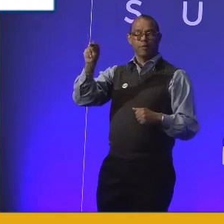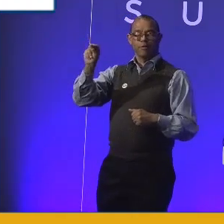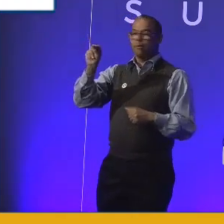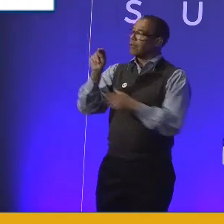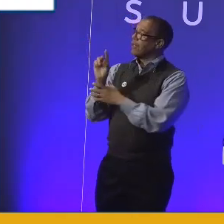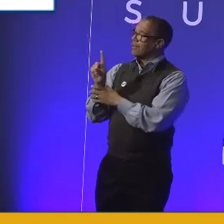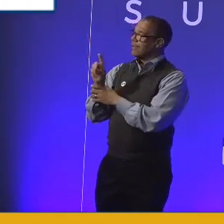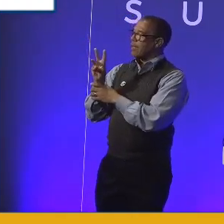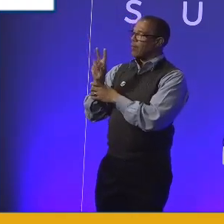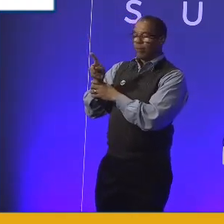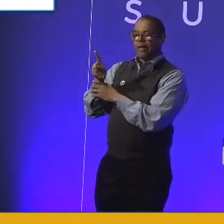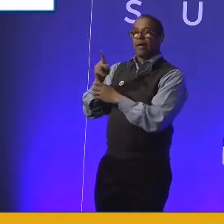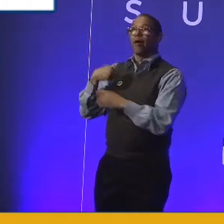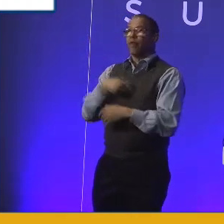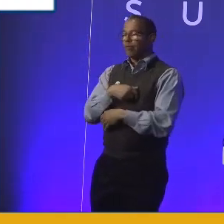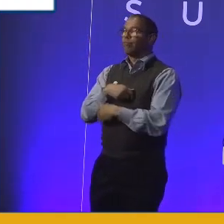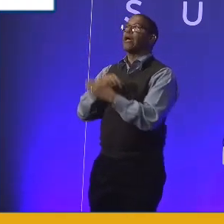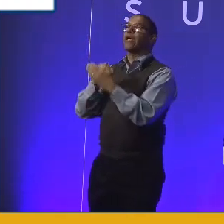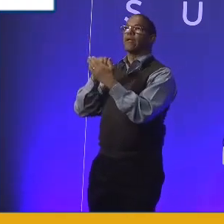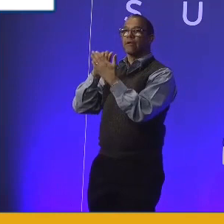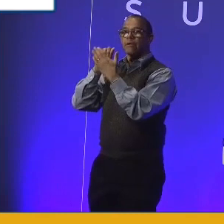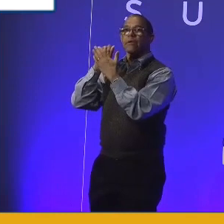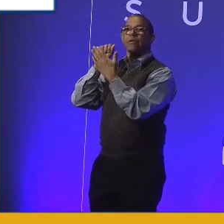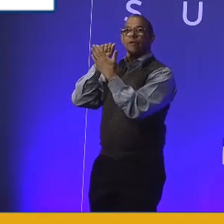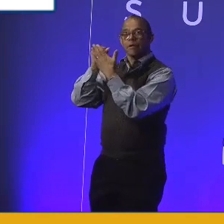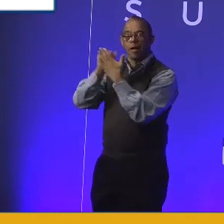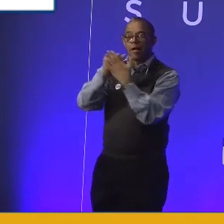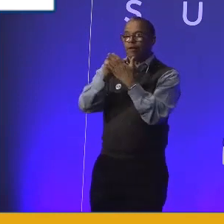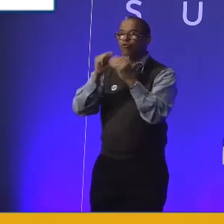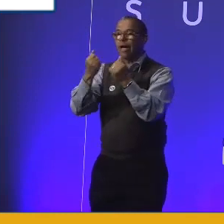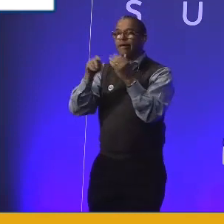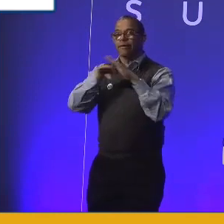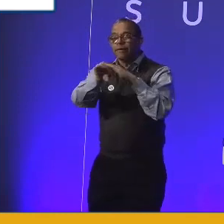on an open door and I'll just quickly tell you a bit of the back story to it.